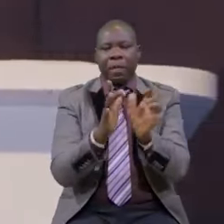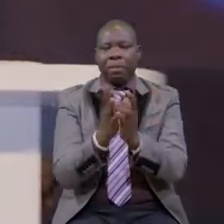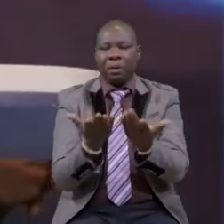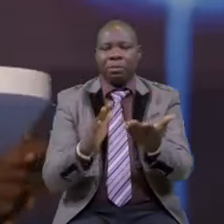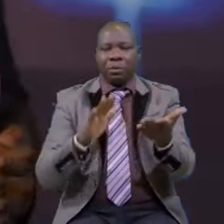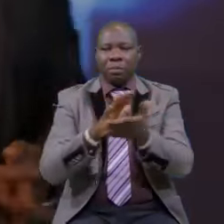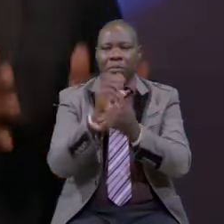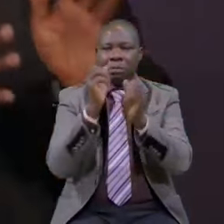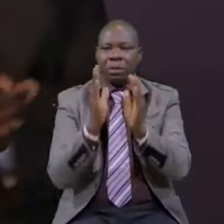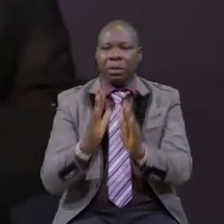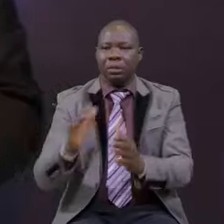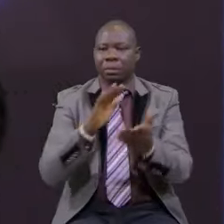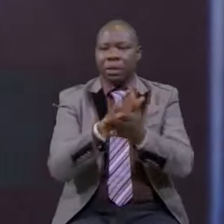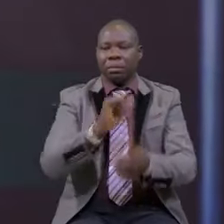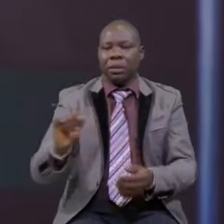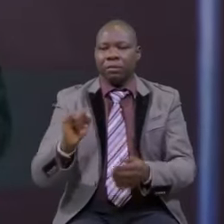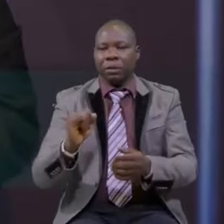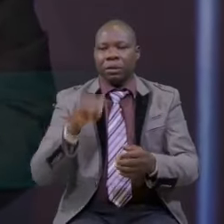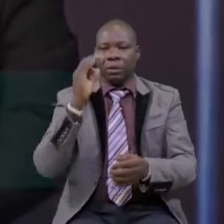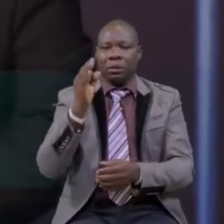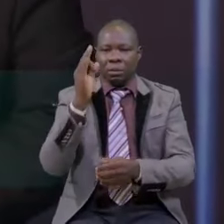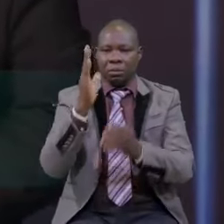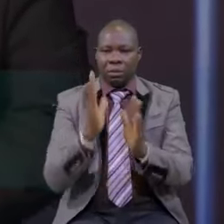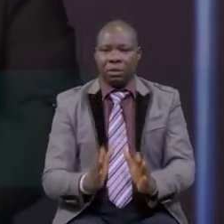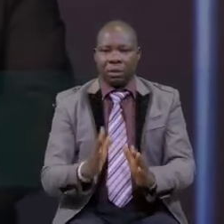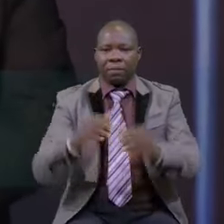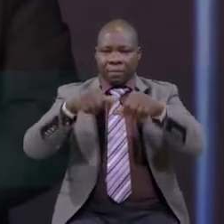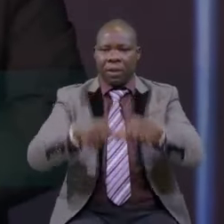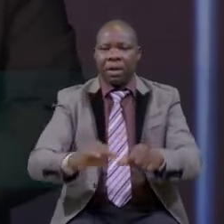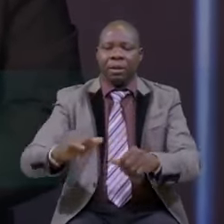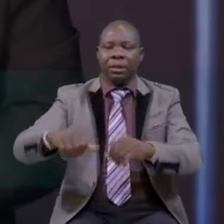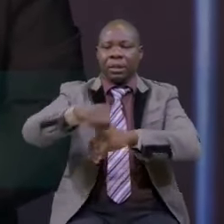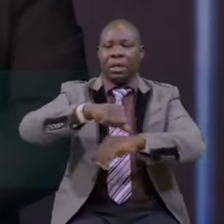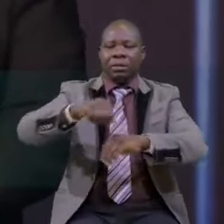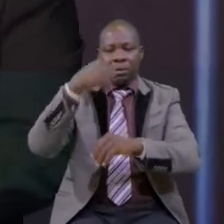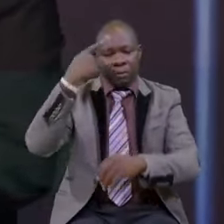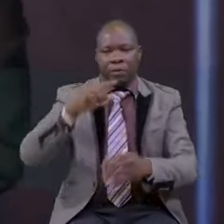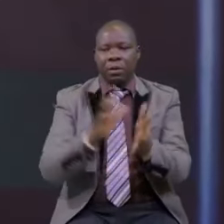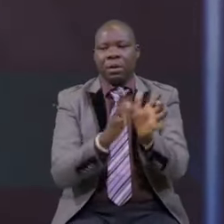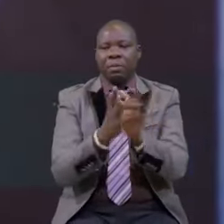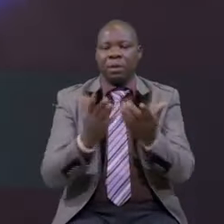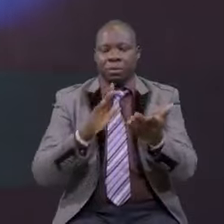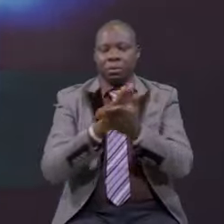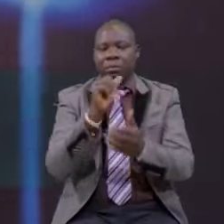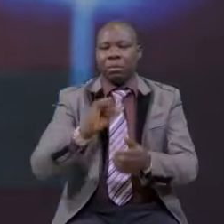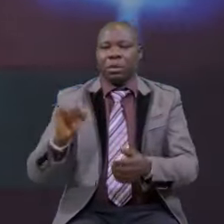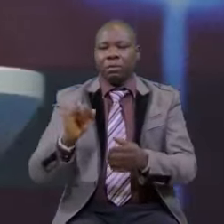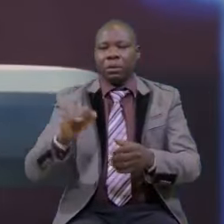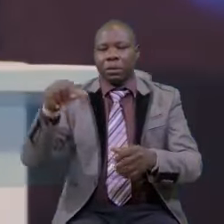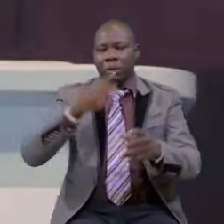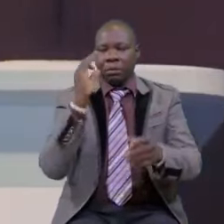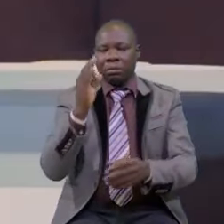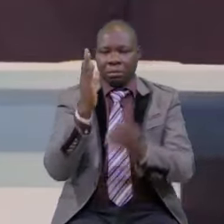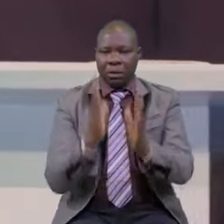Bible-believing ministers. Abiding anointing for Bible-believing ministers.